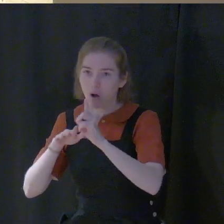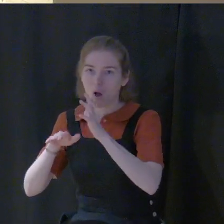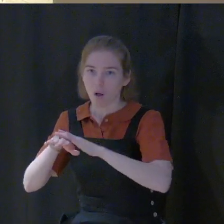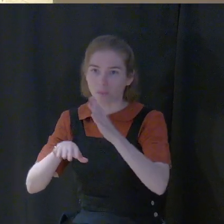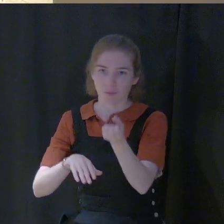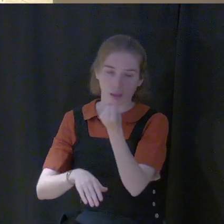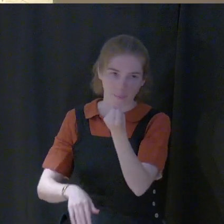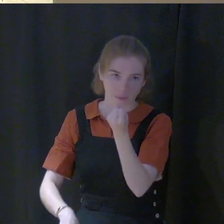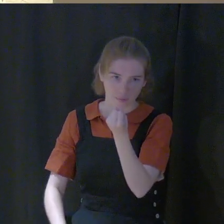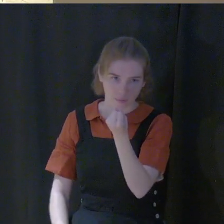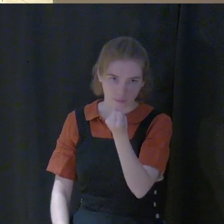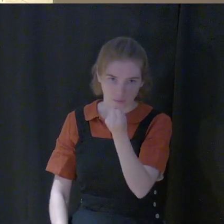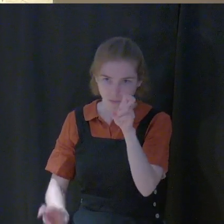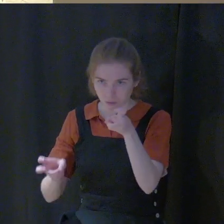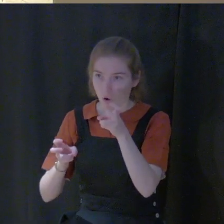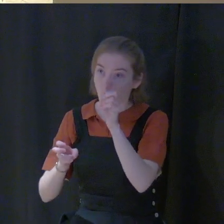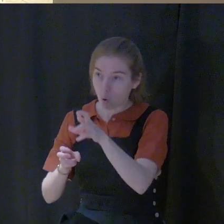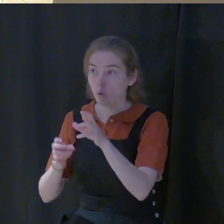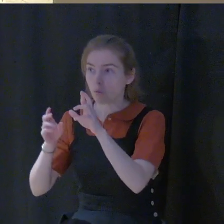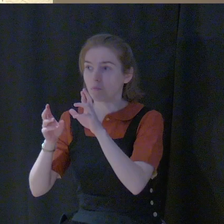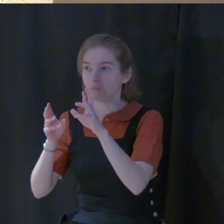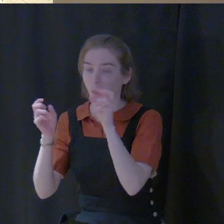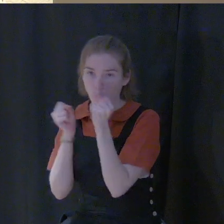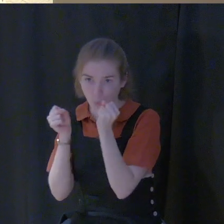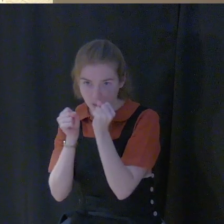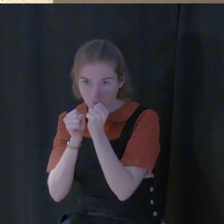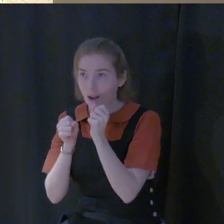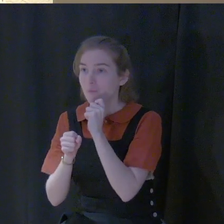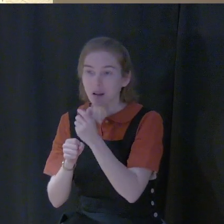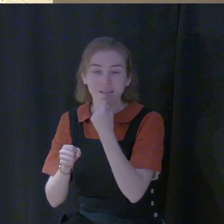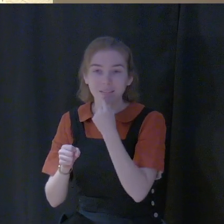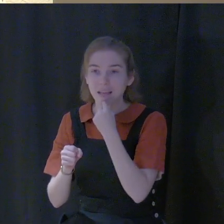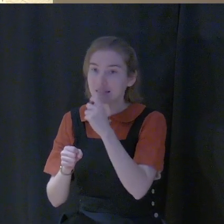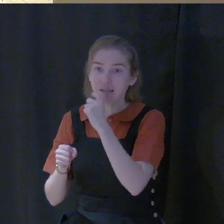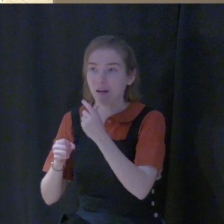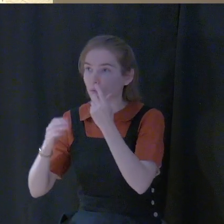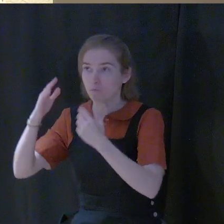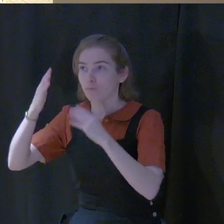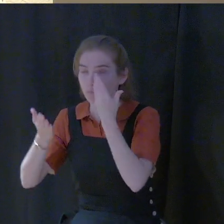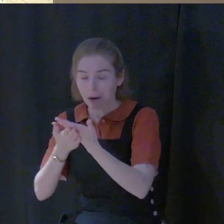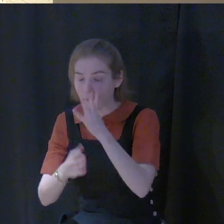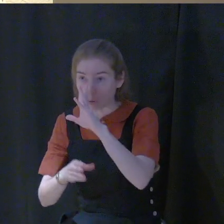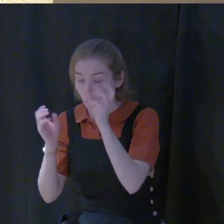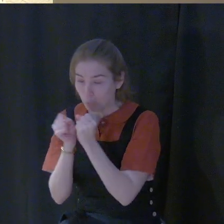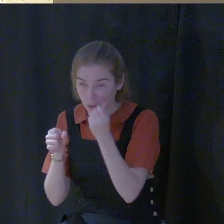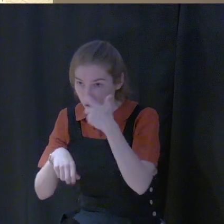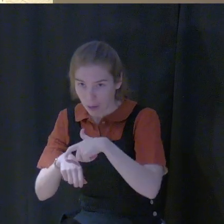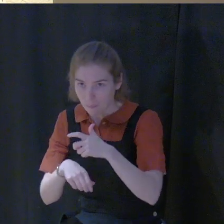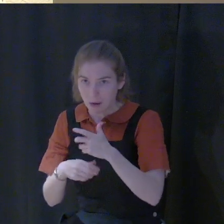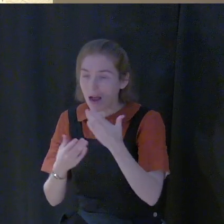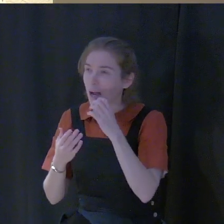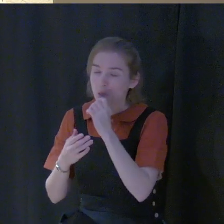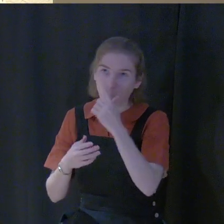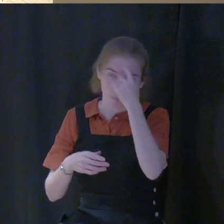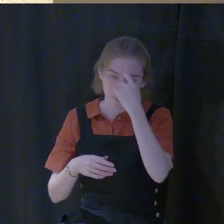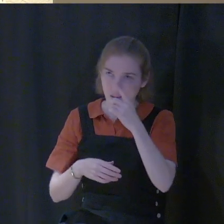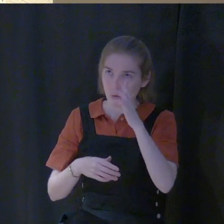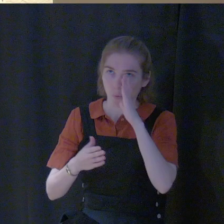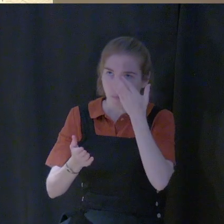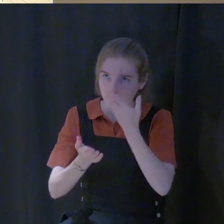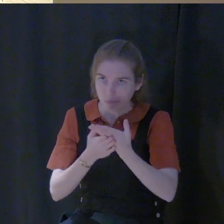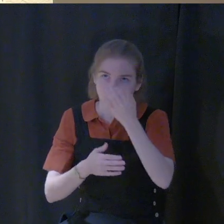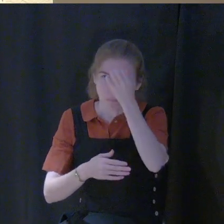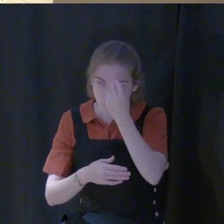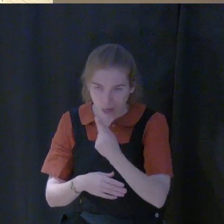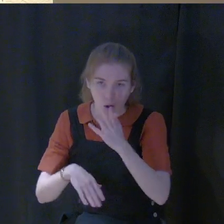Sabbath. Or in the winter. I'm not going to say he's not coming in the winter. I don't think he'll come on Sabbath by that verse.